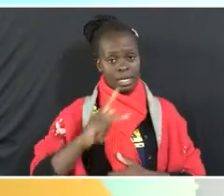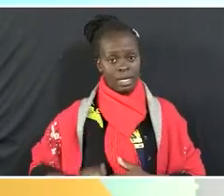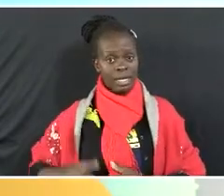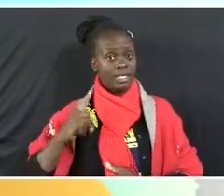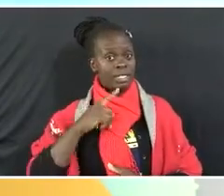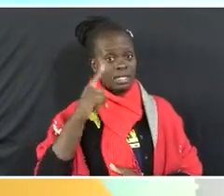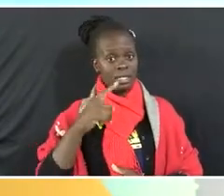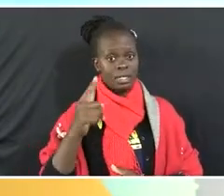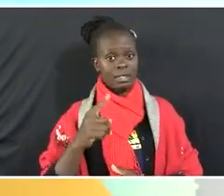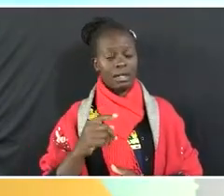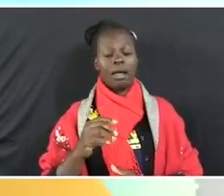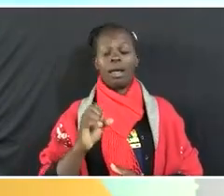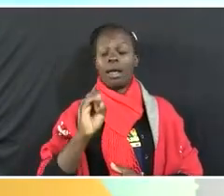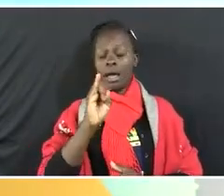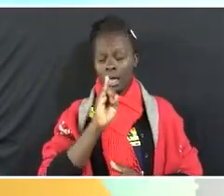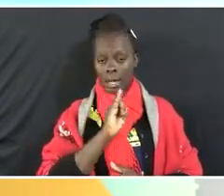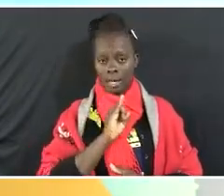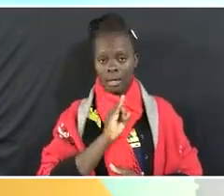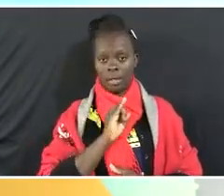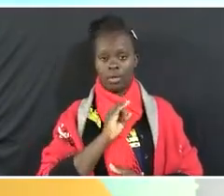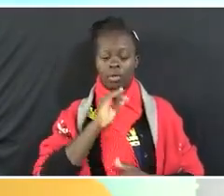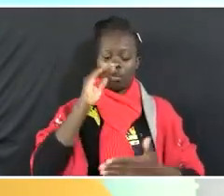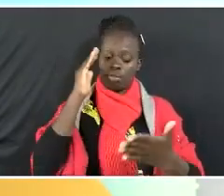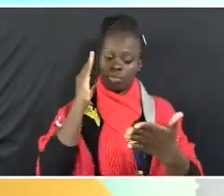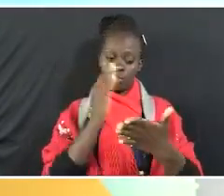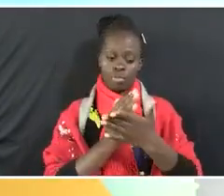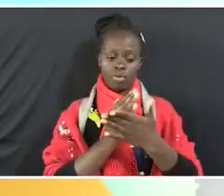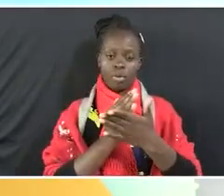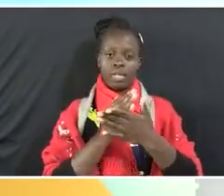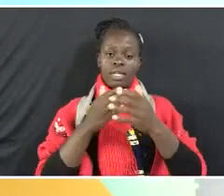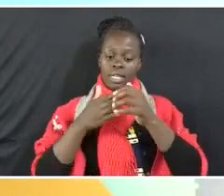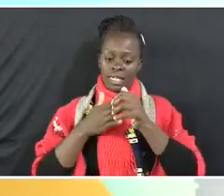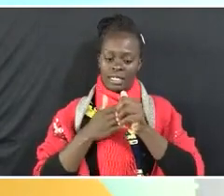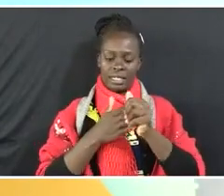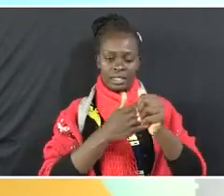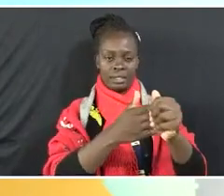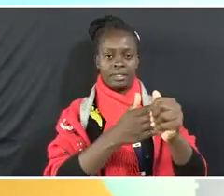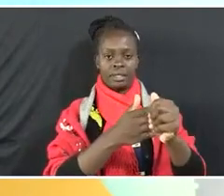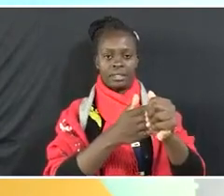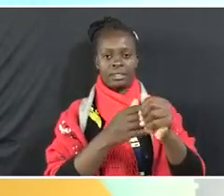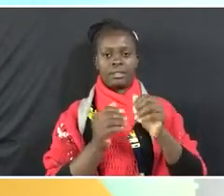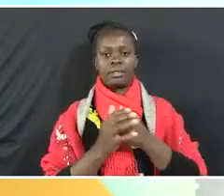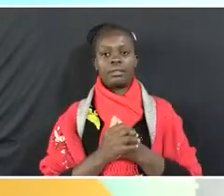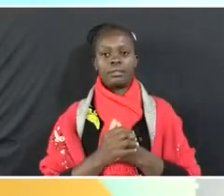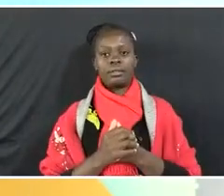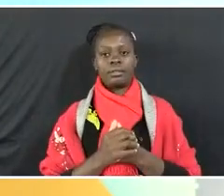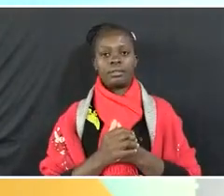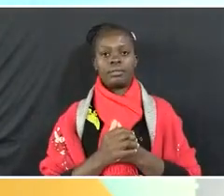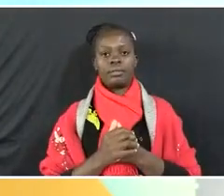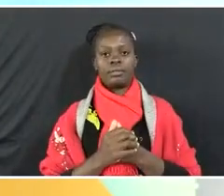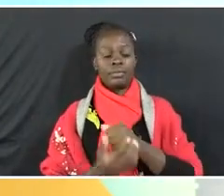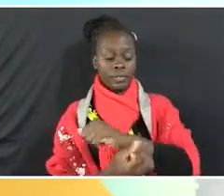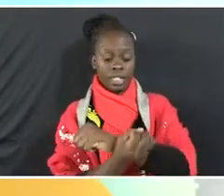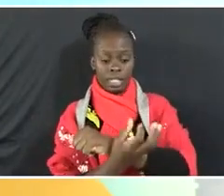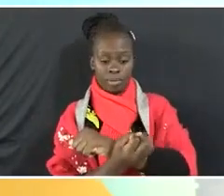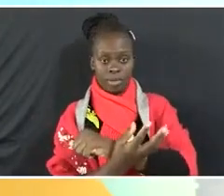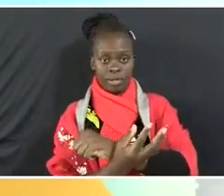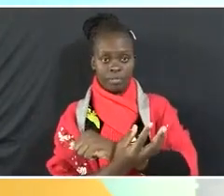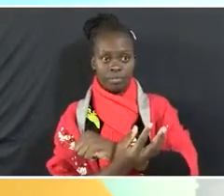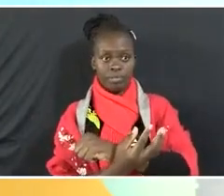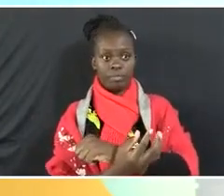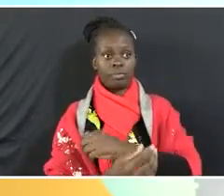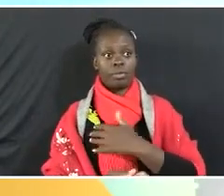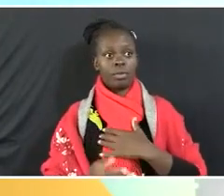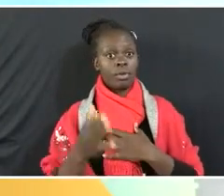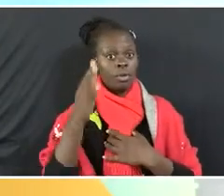I will surely go forth with you myself also. Now let me explain to you. Do you know why David wanted to